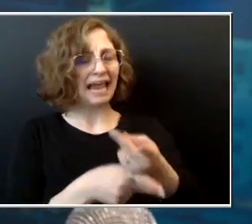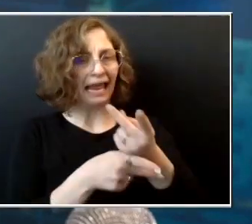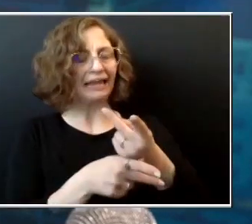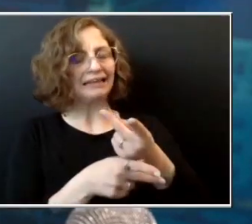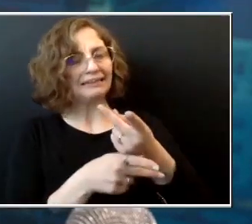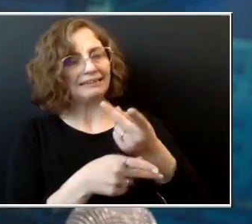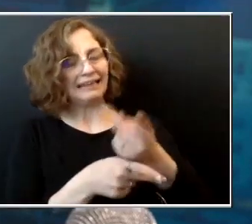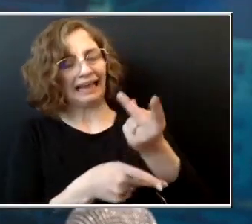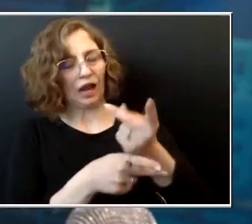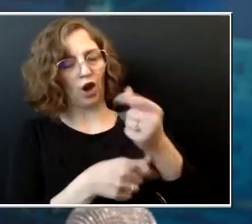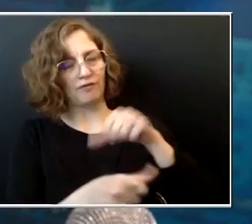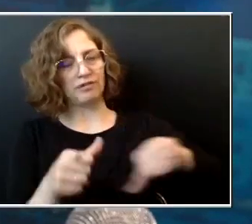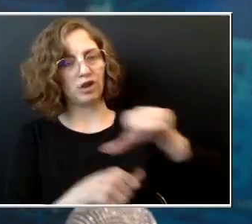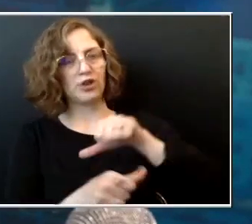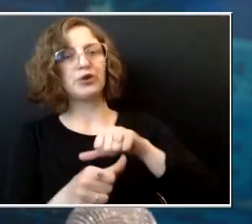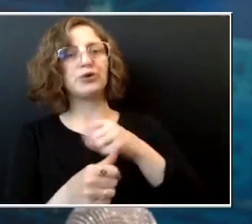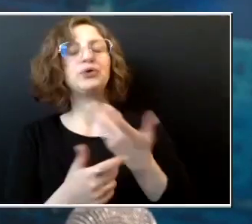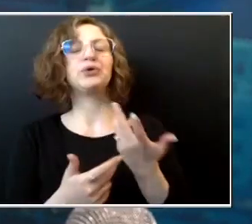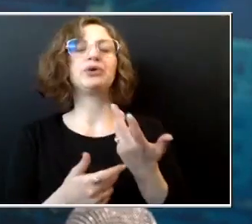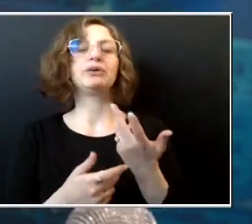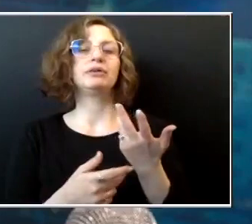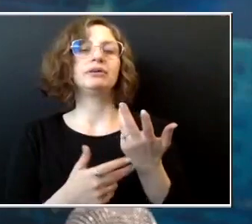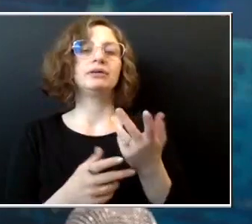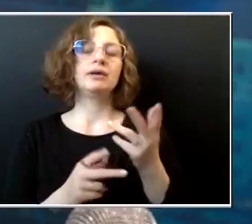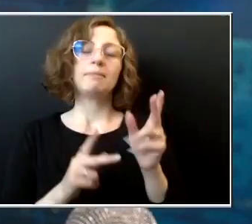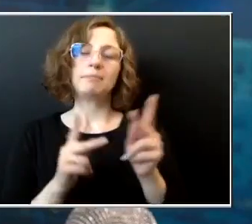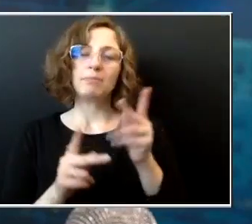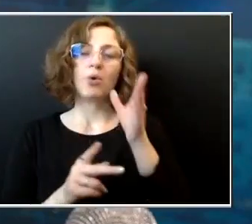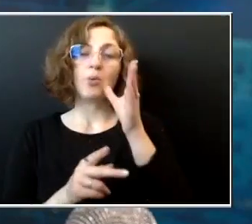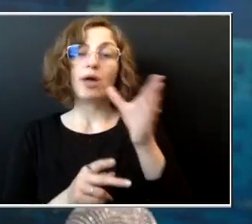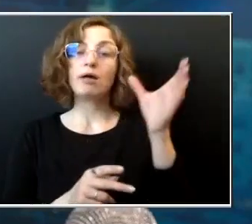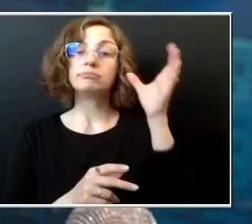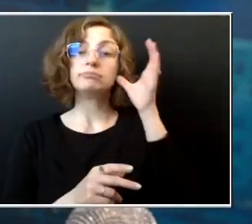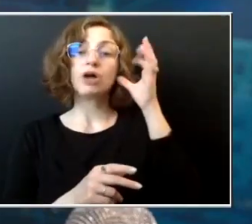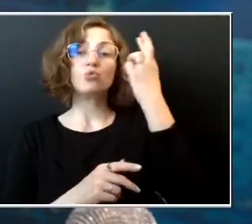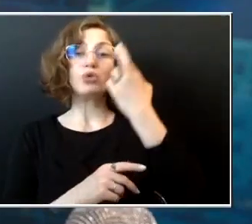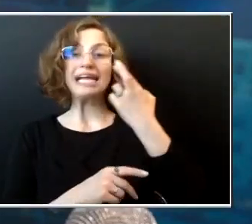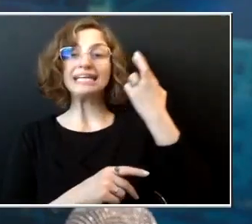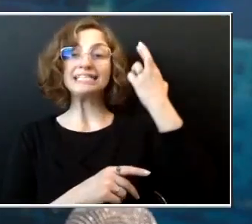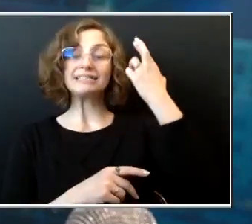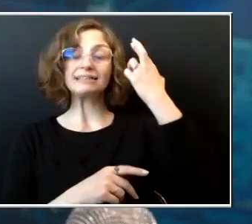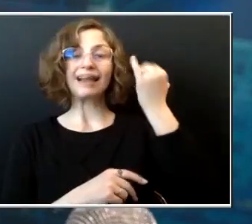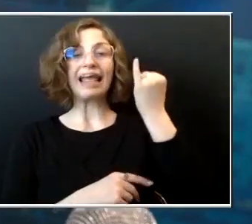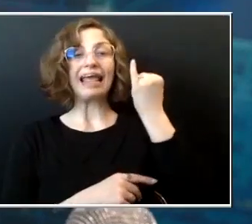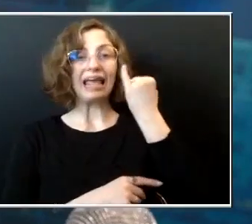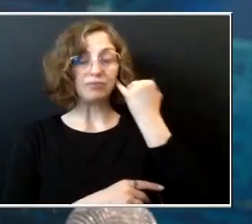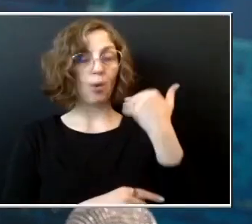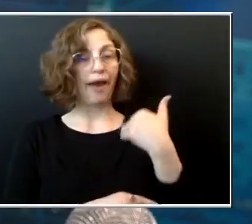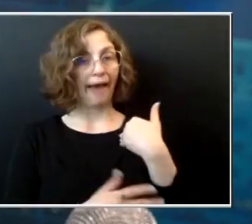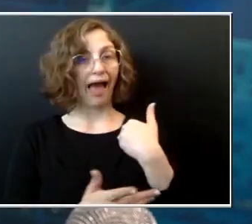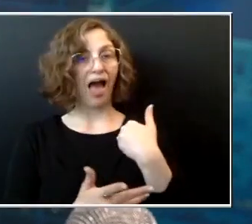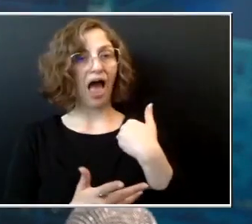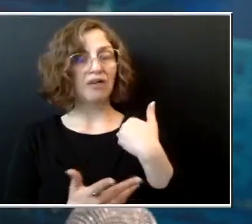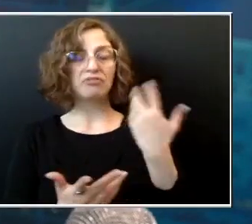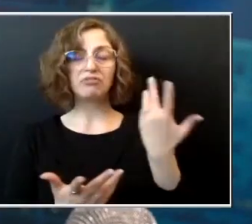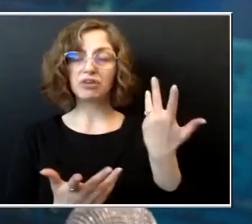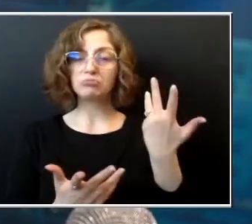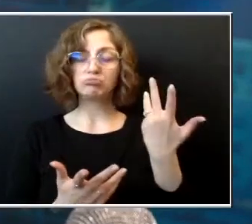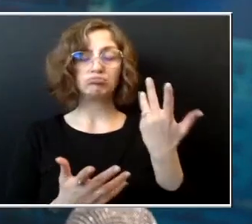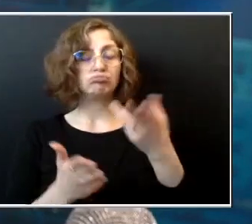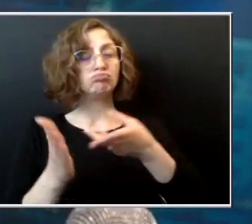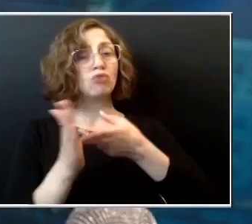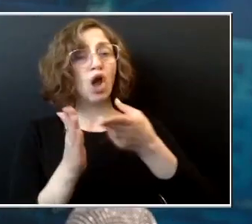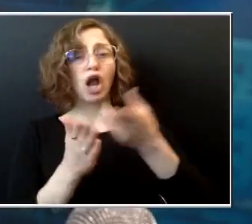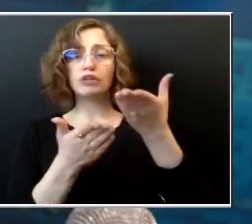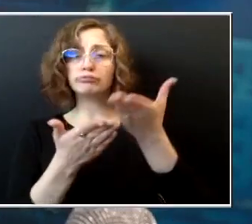people will listen to reason when you have a rational, fair, and honest discussion about it, as opposed to one